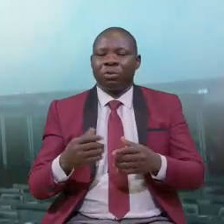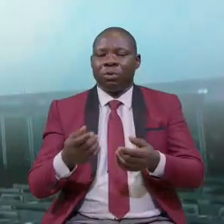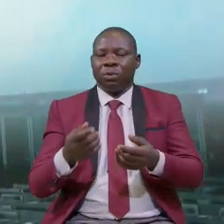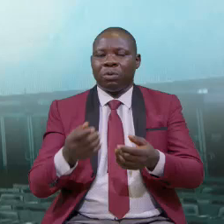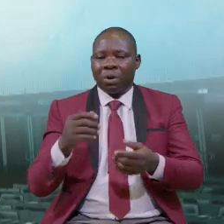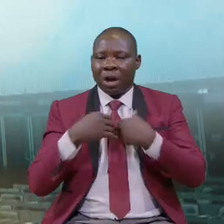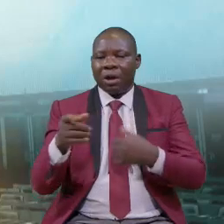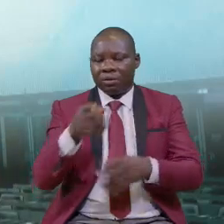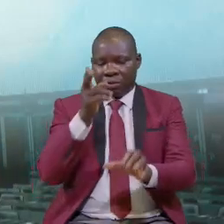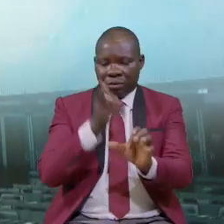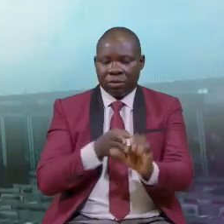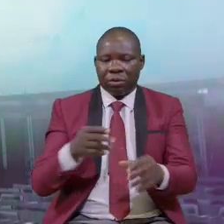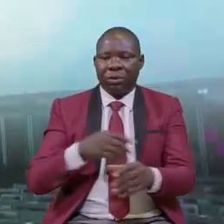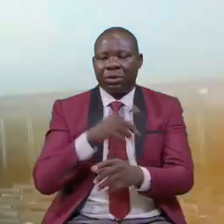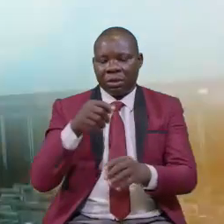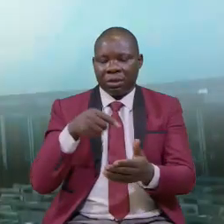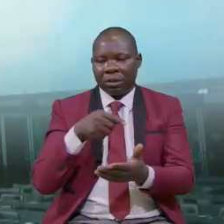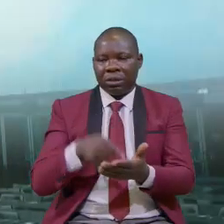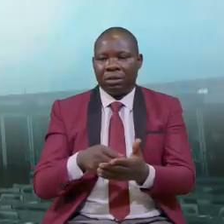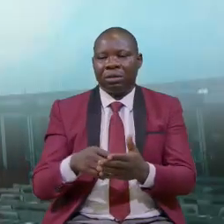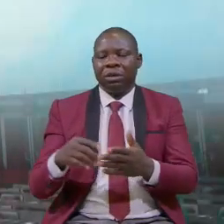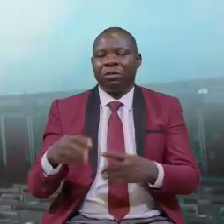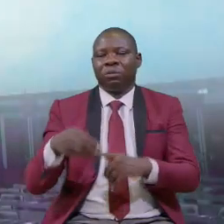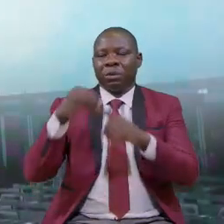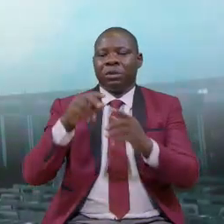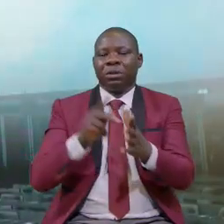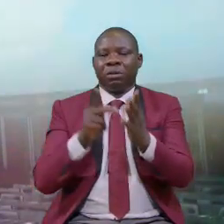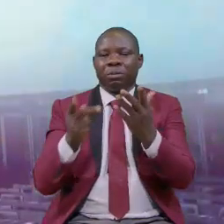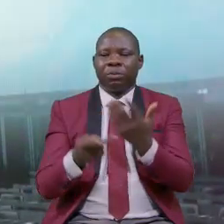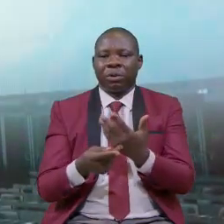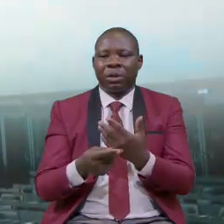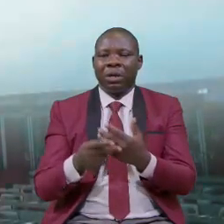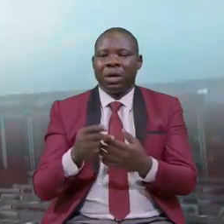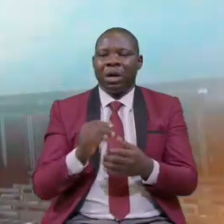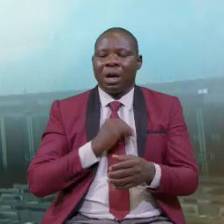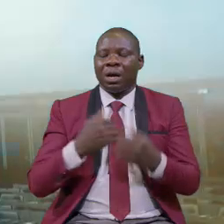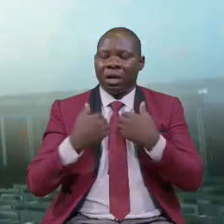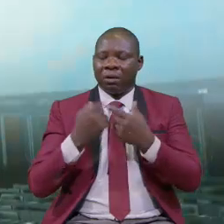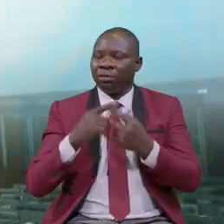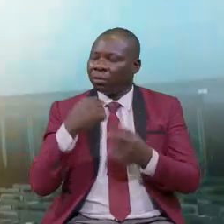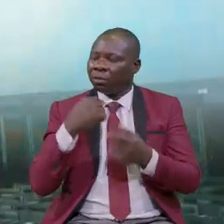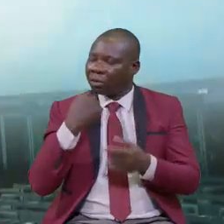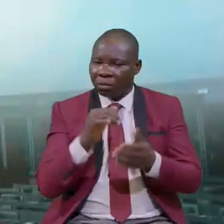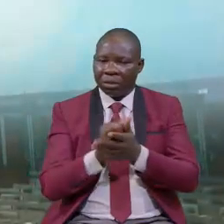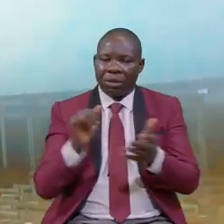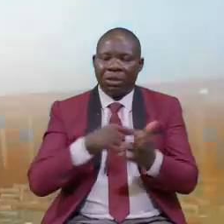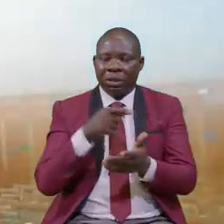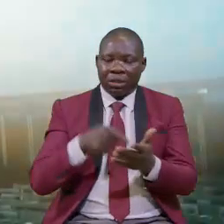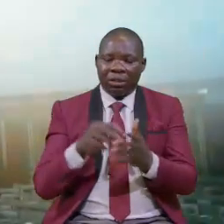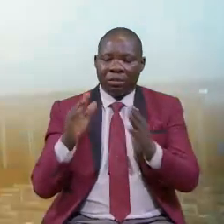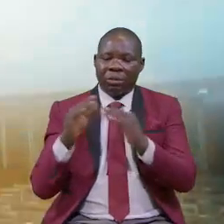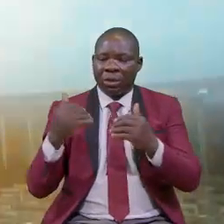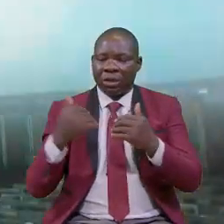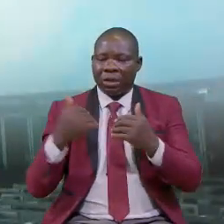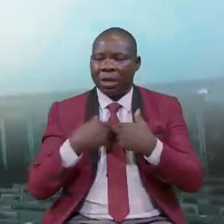special banquet. I need to tell you, this banquet has been going on, and all the people